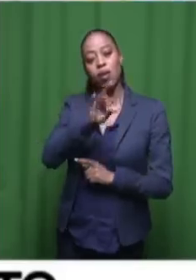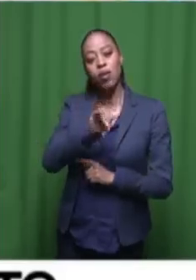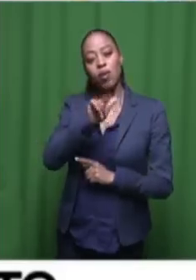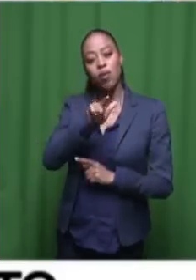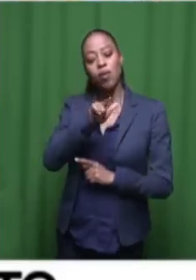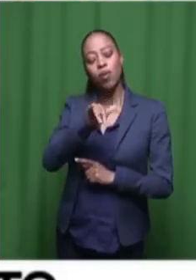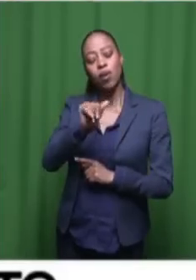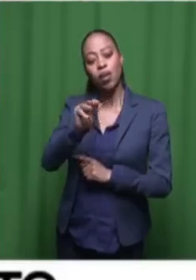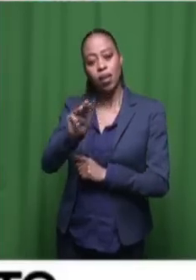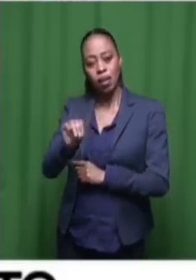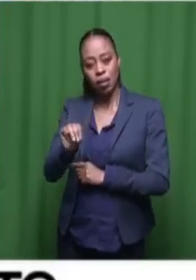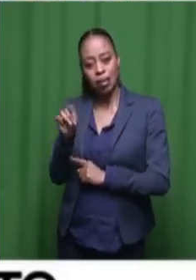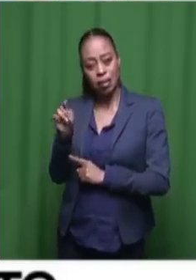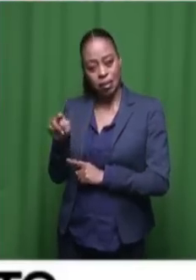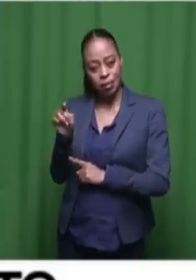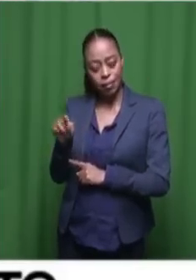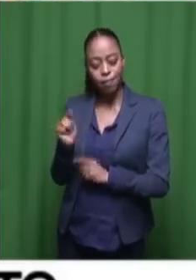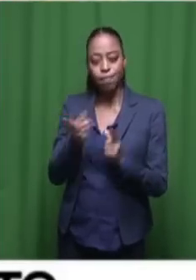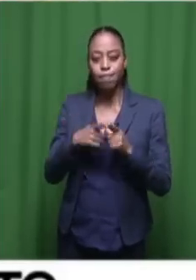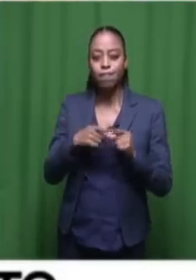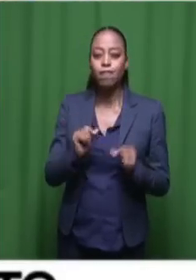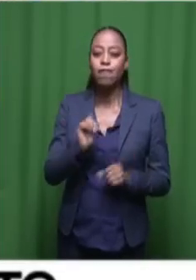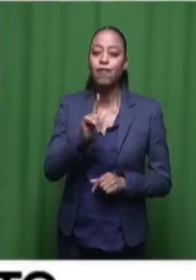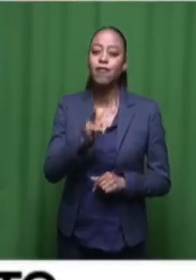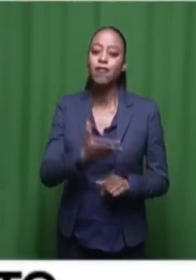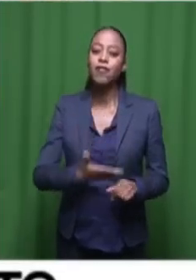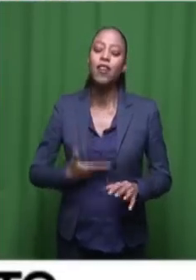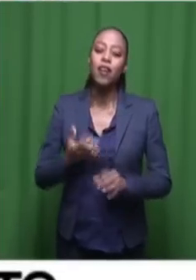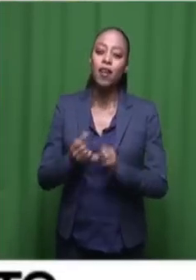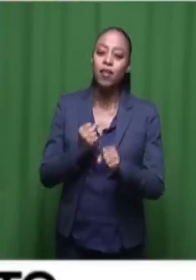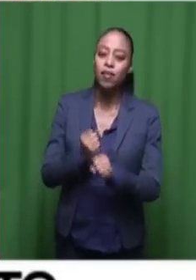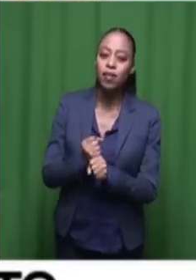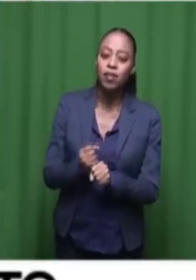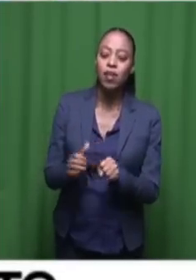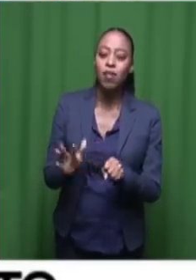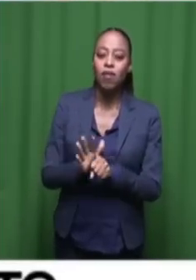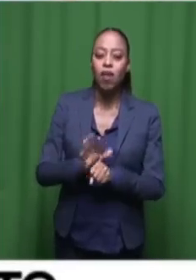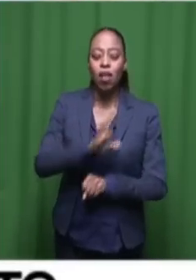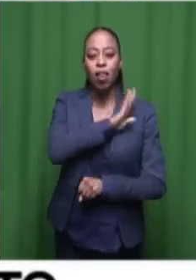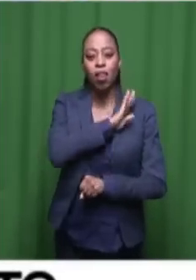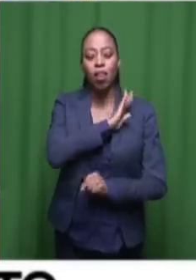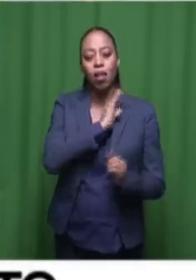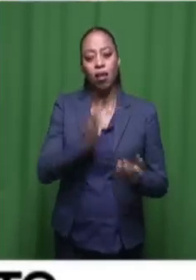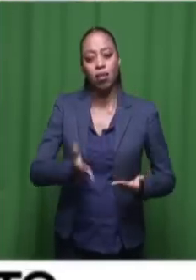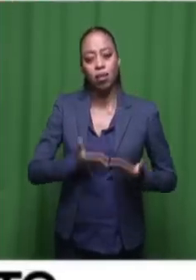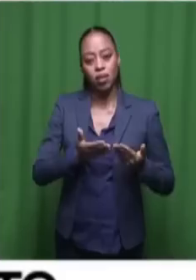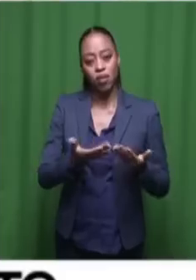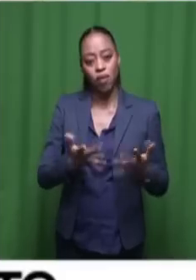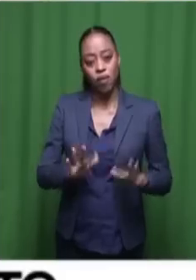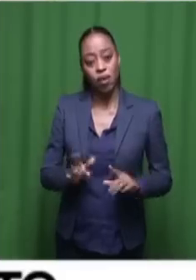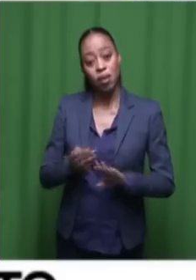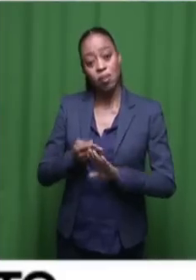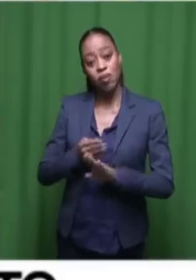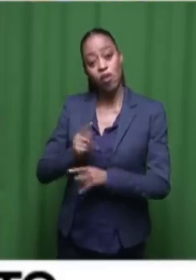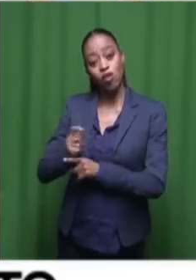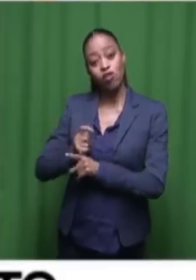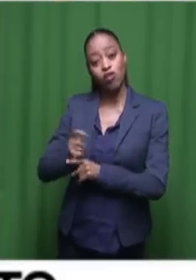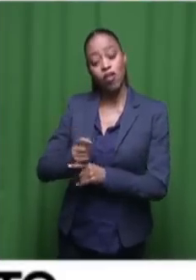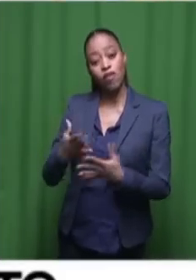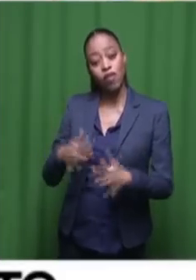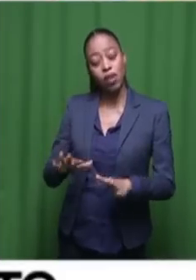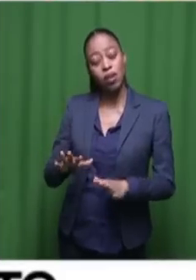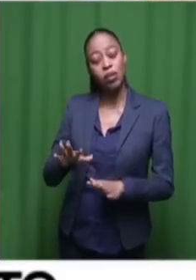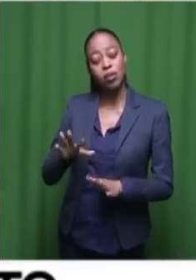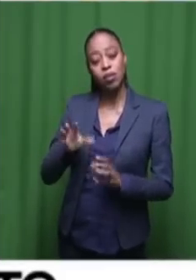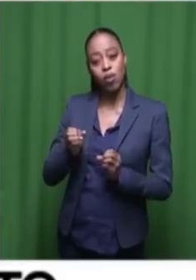title. Prince William completing 7.5 years of full military service. He initially completed training as an